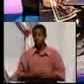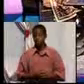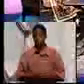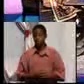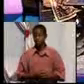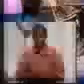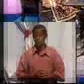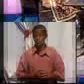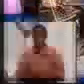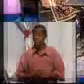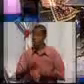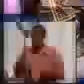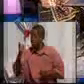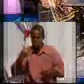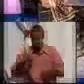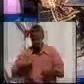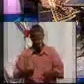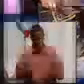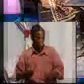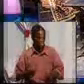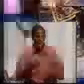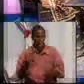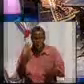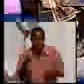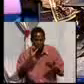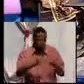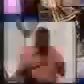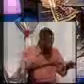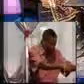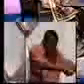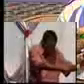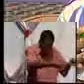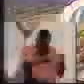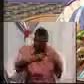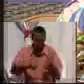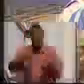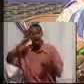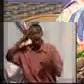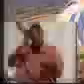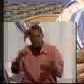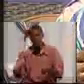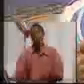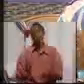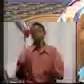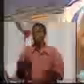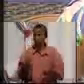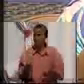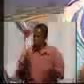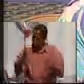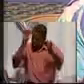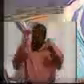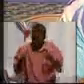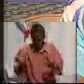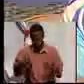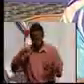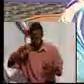these people from where they are? Because then they used to say that, you know, when you're disabled, you don't want to come out.